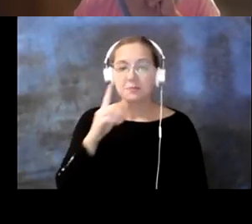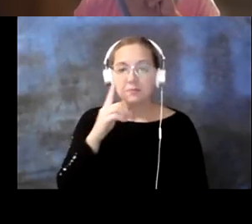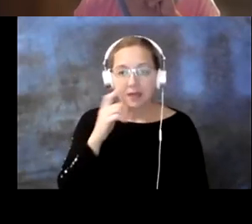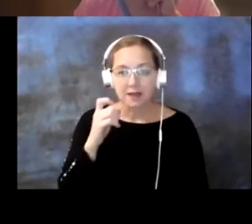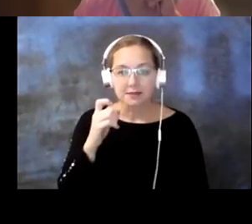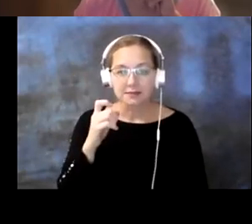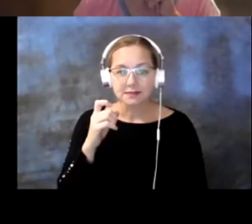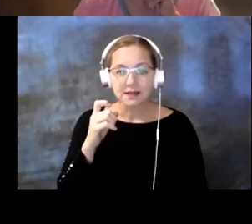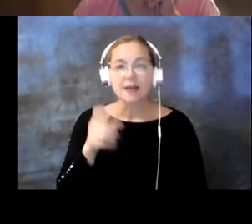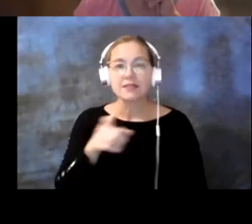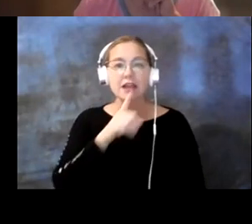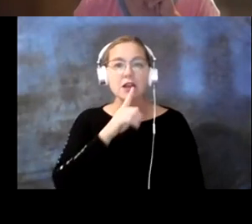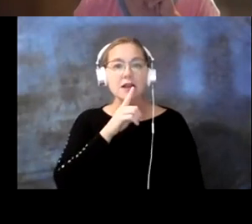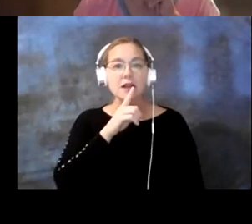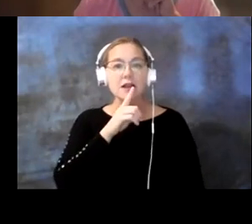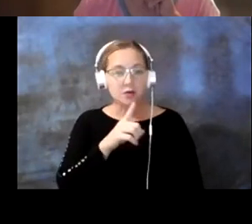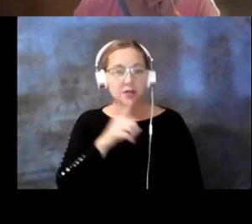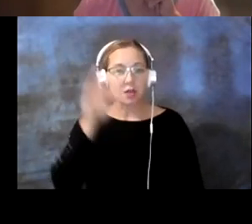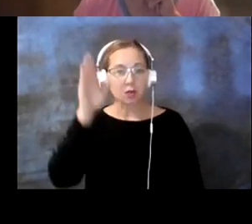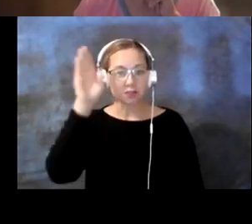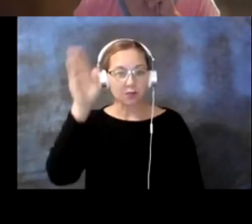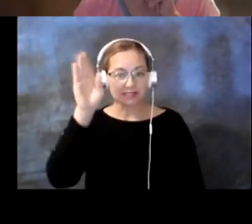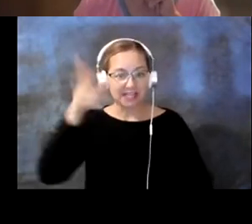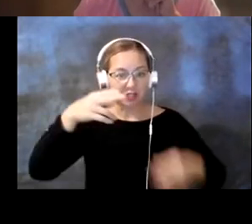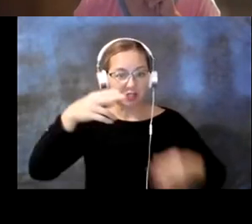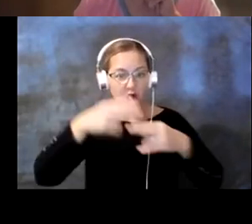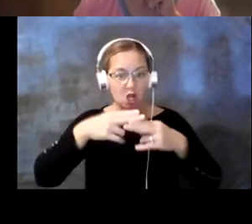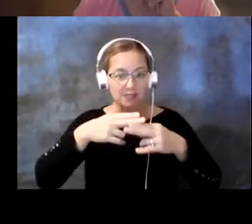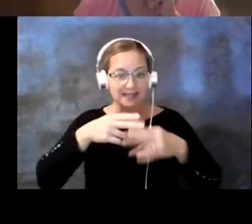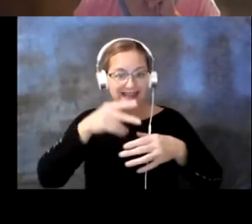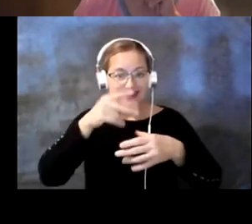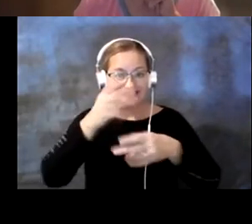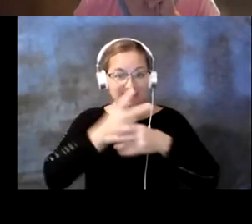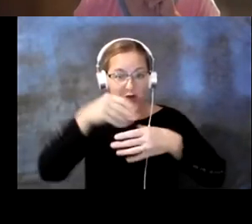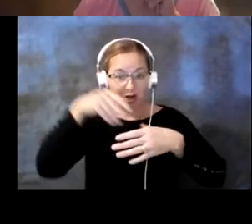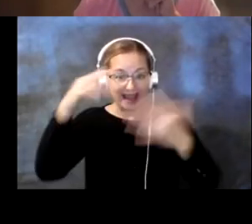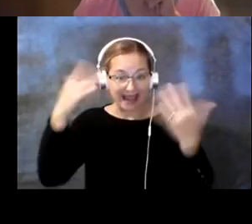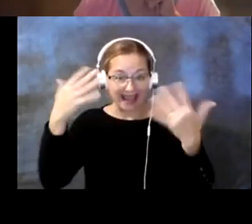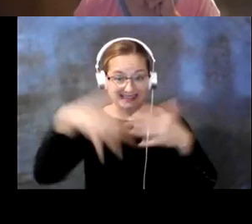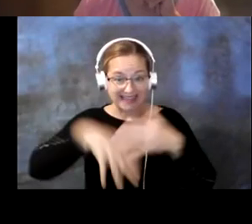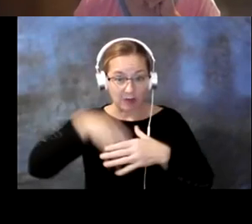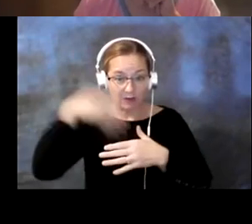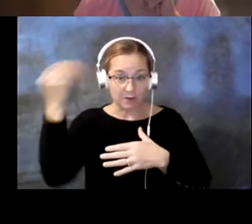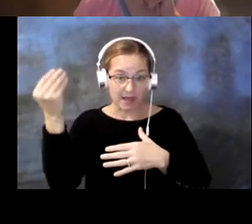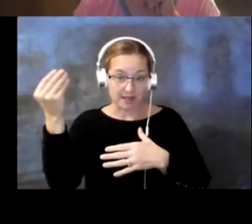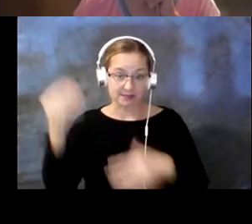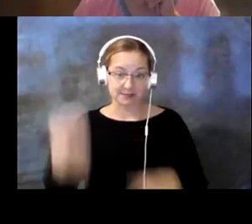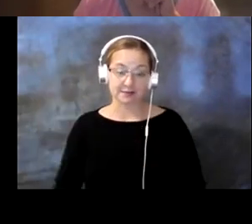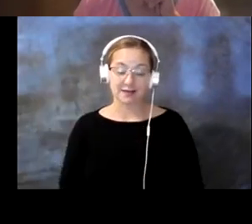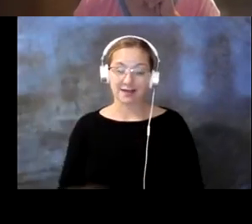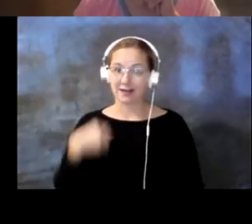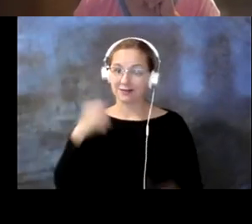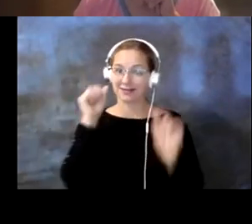a presentation called "Keep Your Hands Out of Your Pants." And so I was just like, wow, okay,